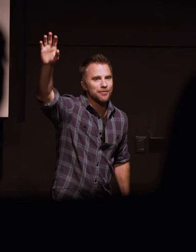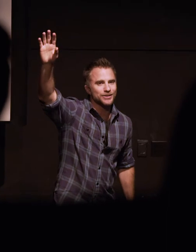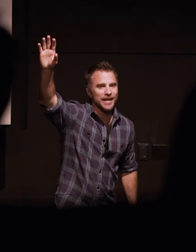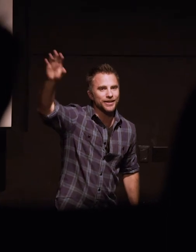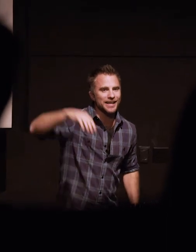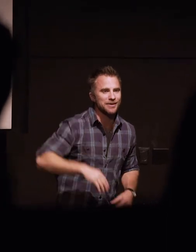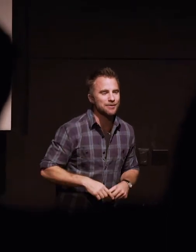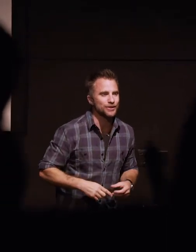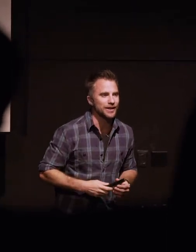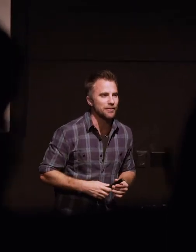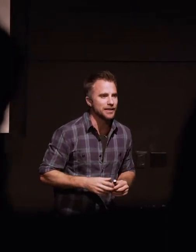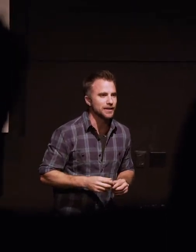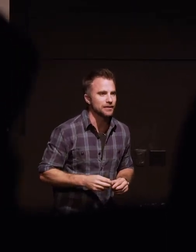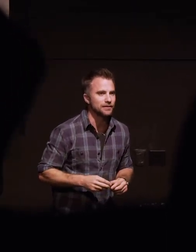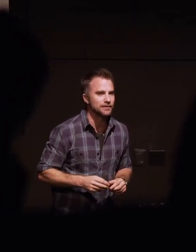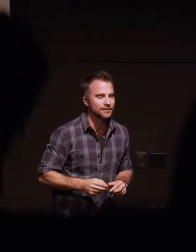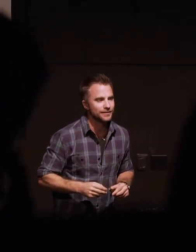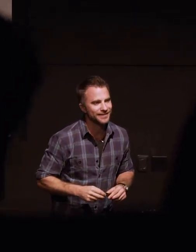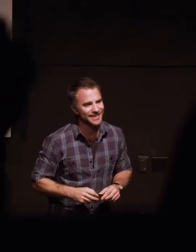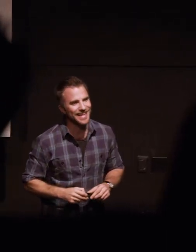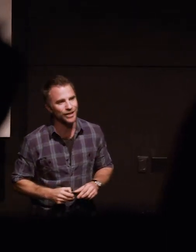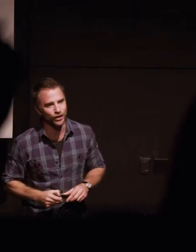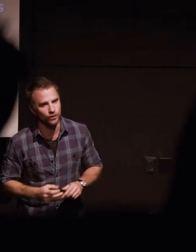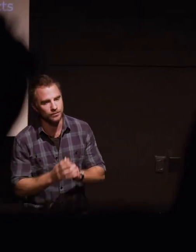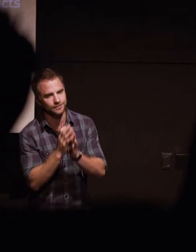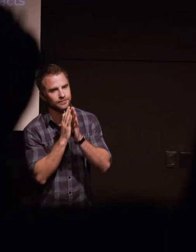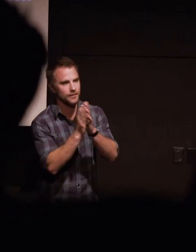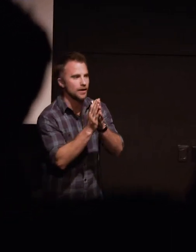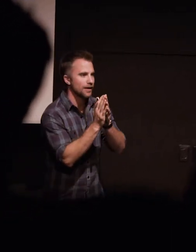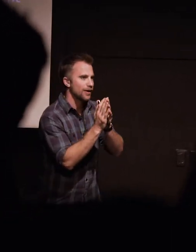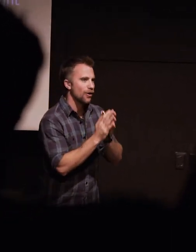Thank you very much, Yale. You guys have been absolutely amazing. Thank you.